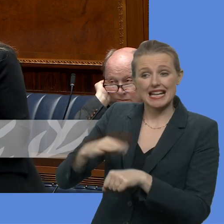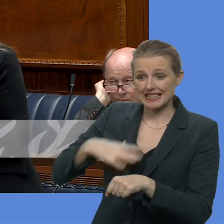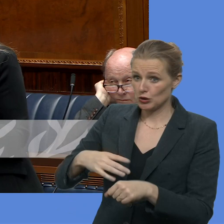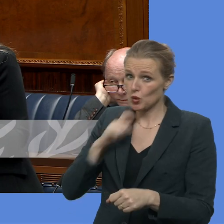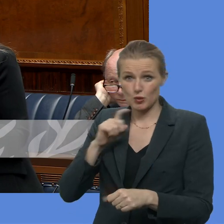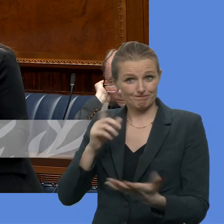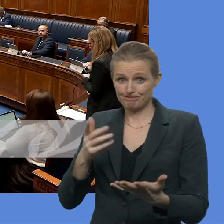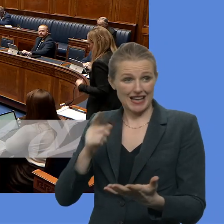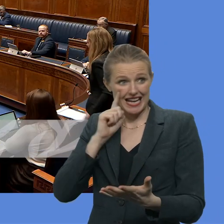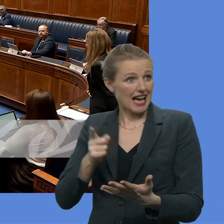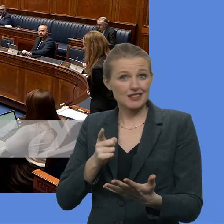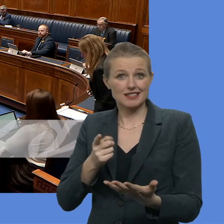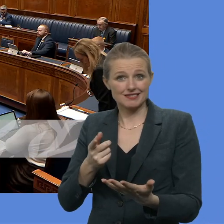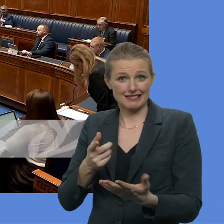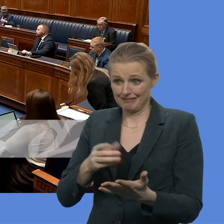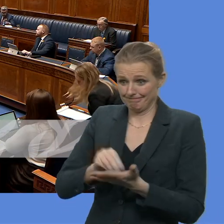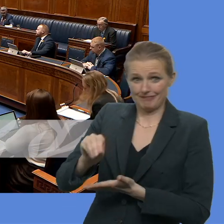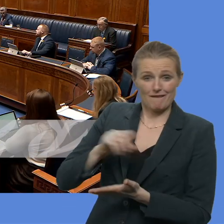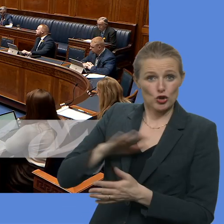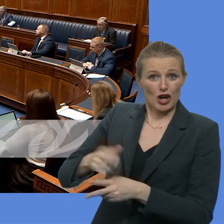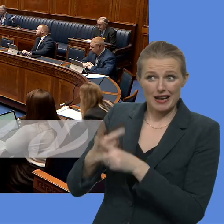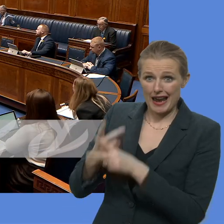the support with childcare costs? Thank Minister.